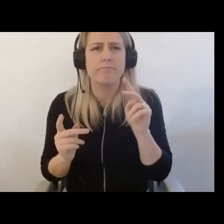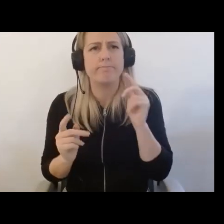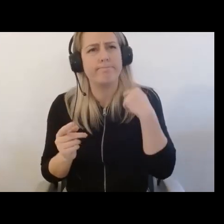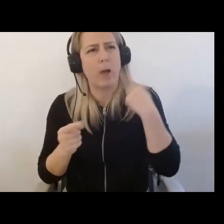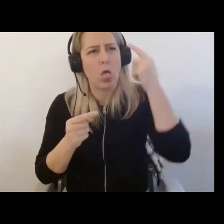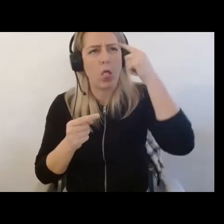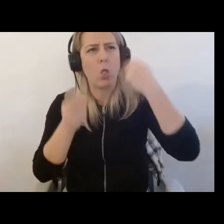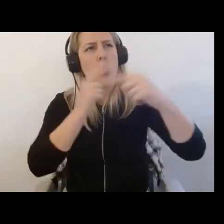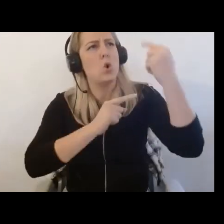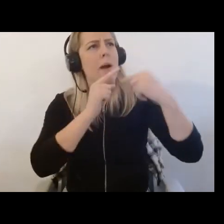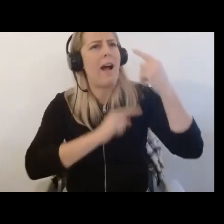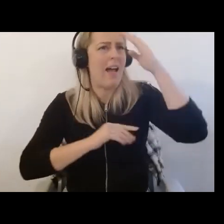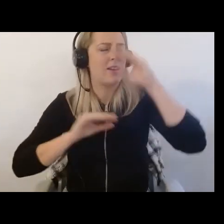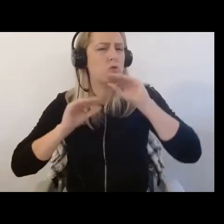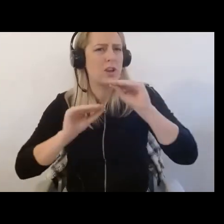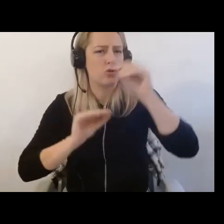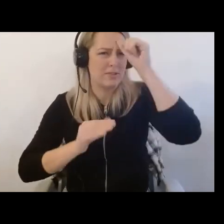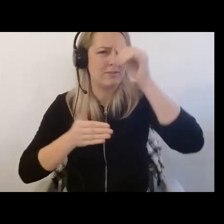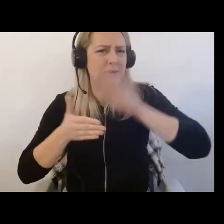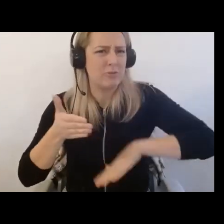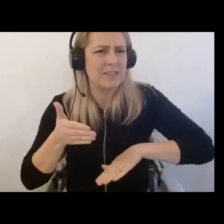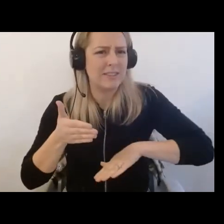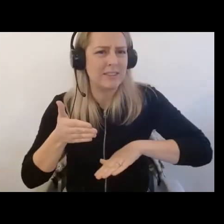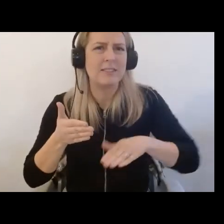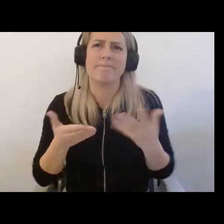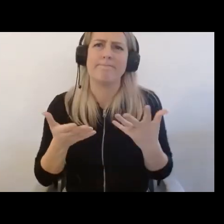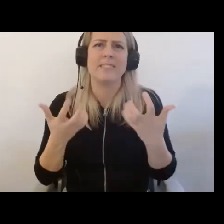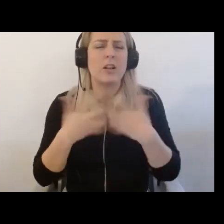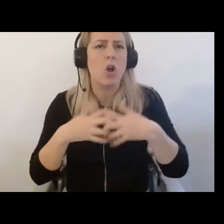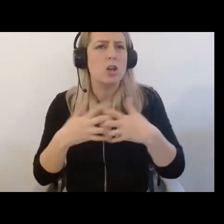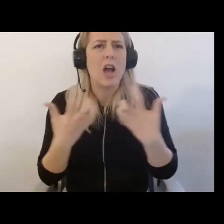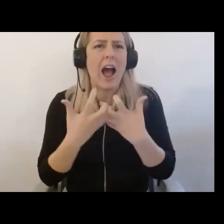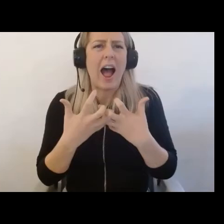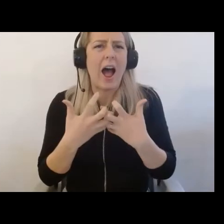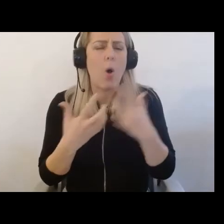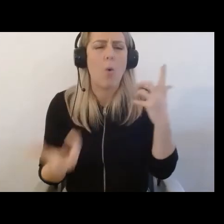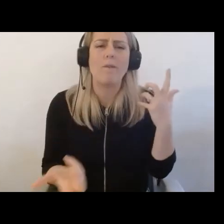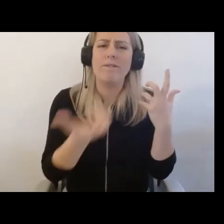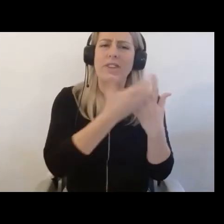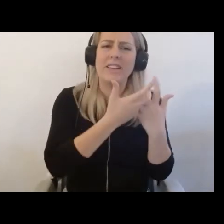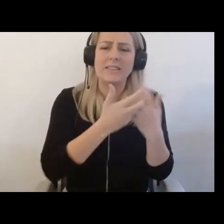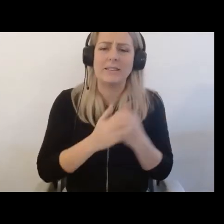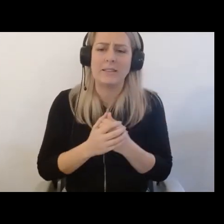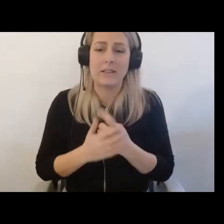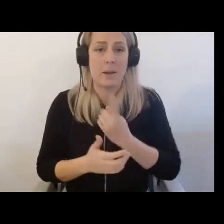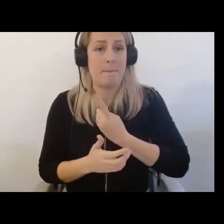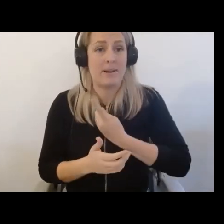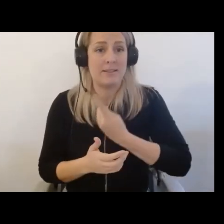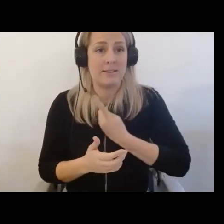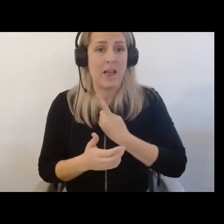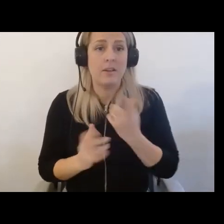experience and where technology fitted into that. I'm severely dyslexic, and when I think